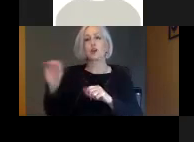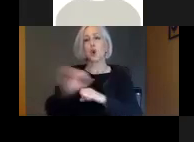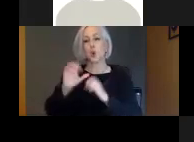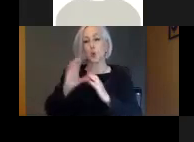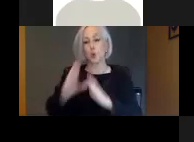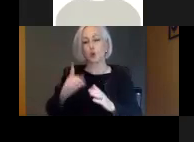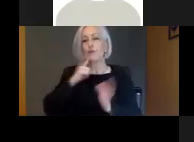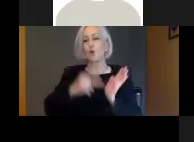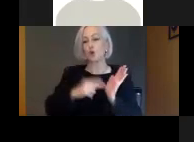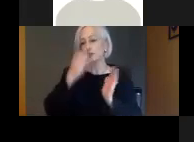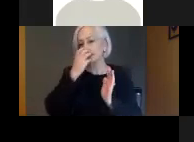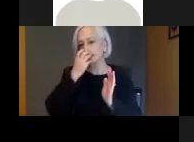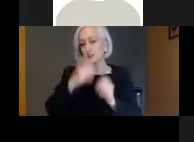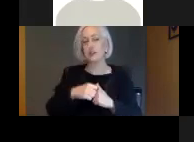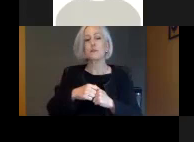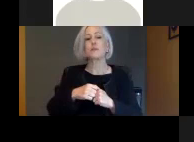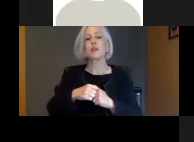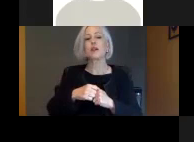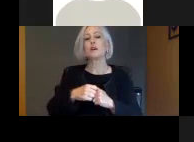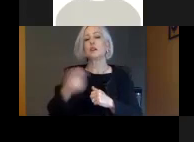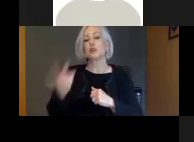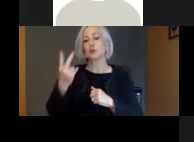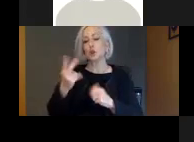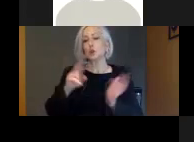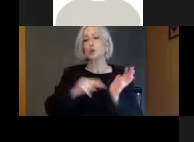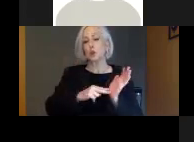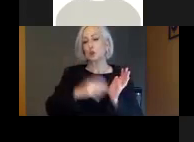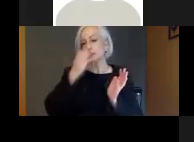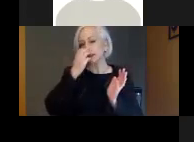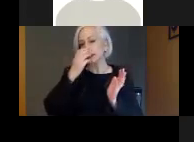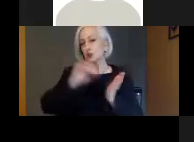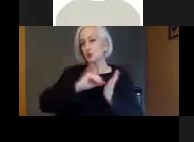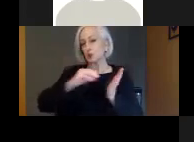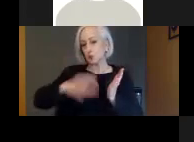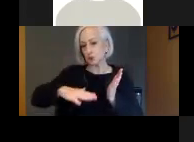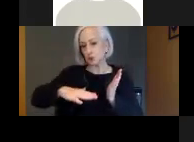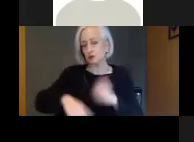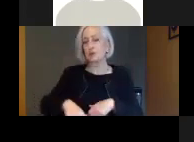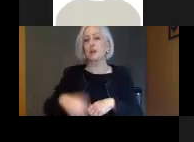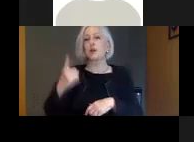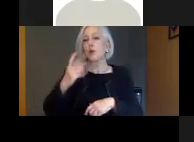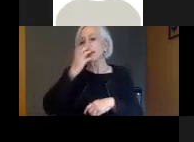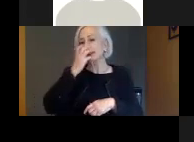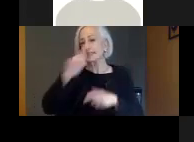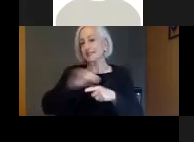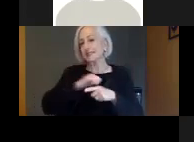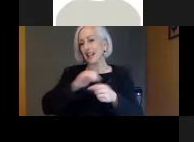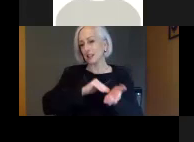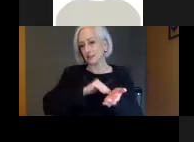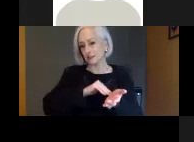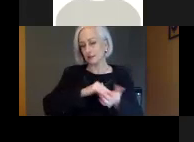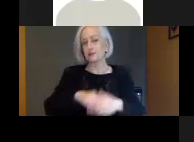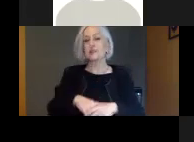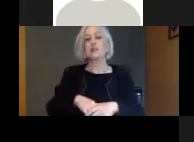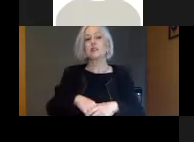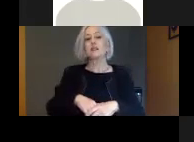anesthesia. And we have 2 nurse anesthesia students and an anesthesiology resident. So I think, as one